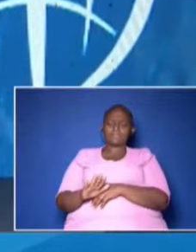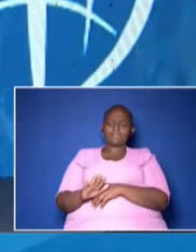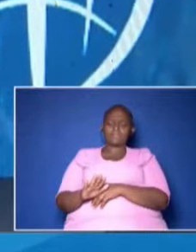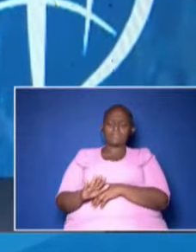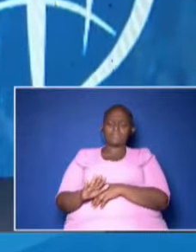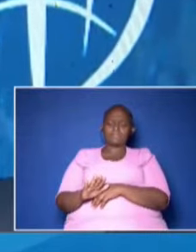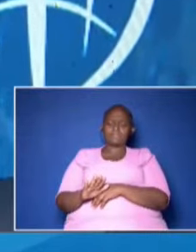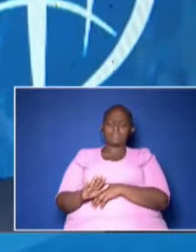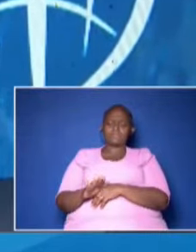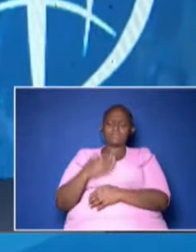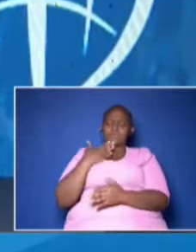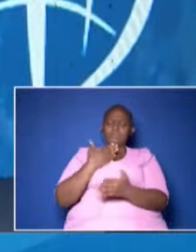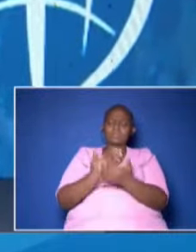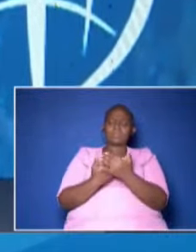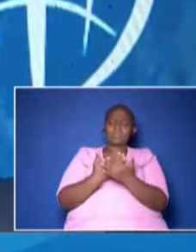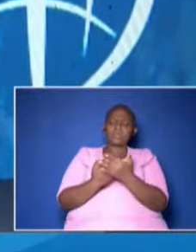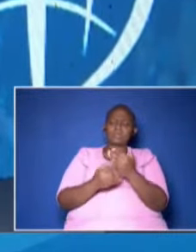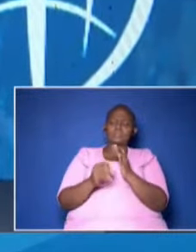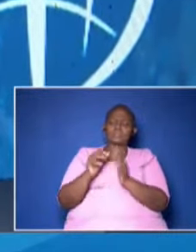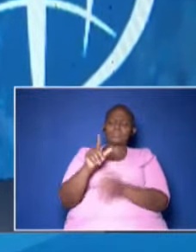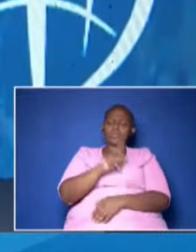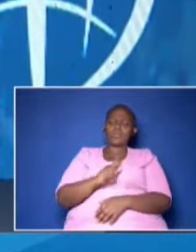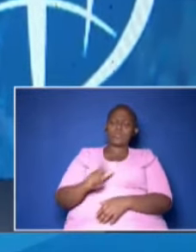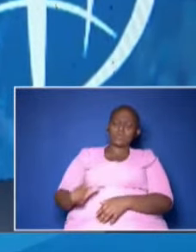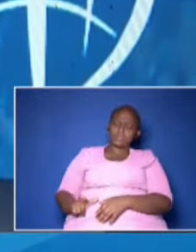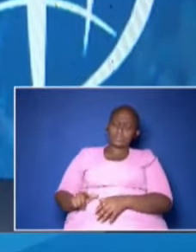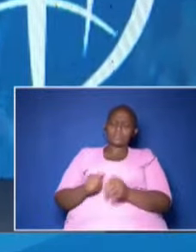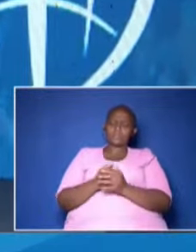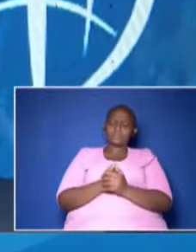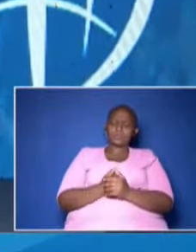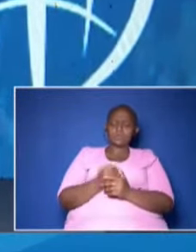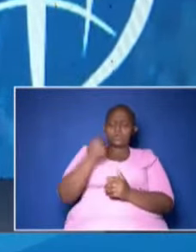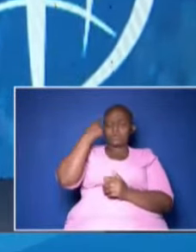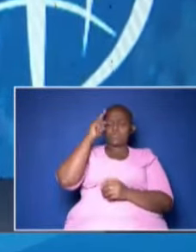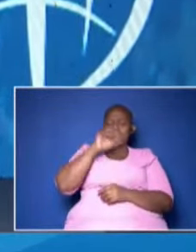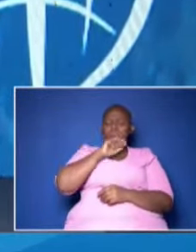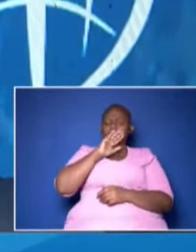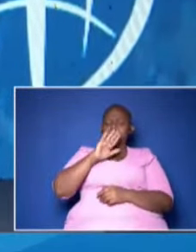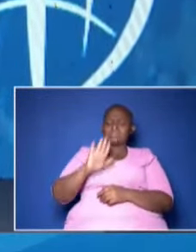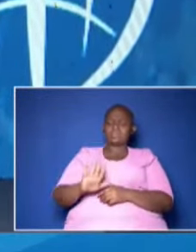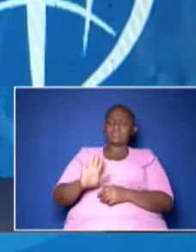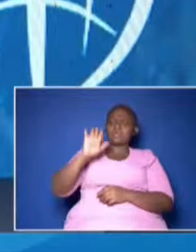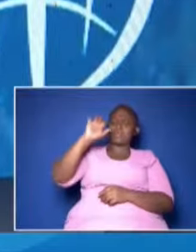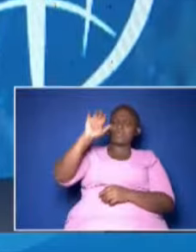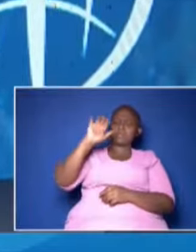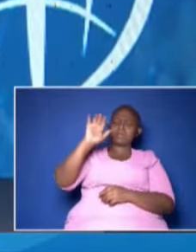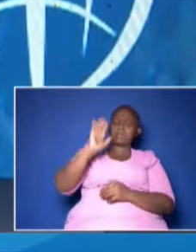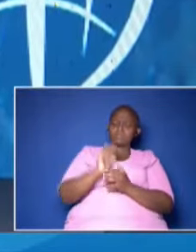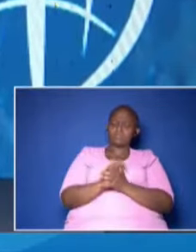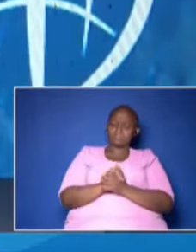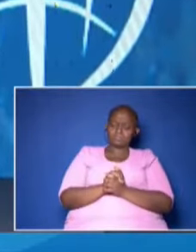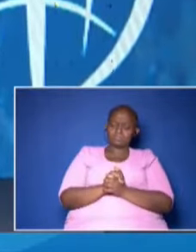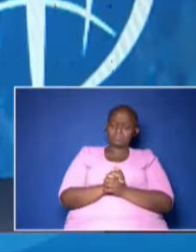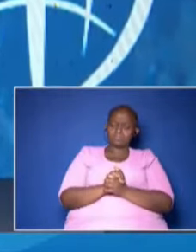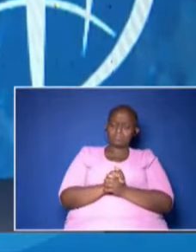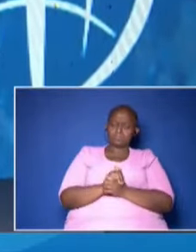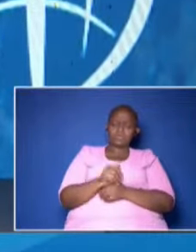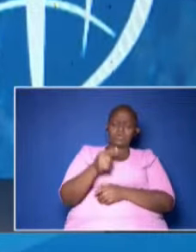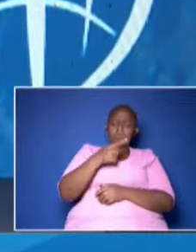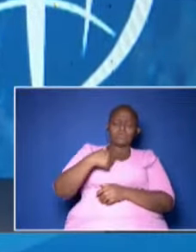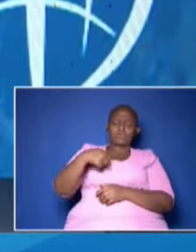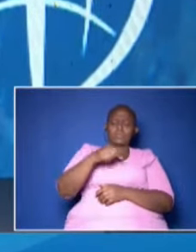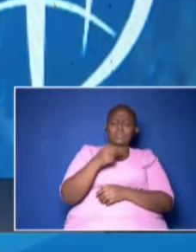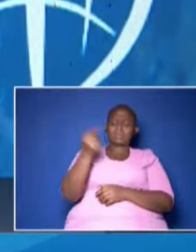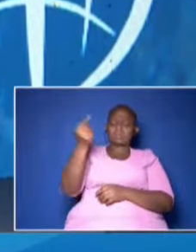son thank you Lord for your son we come in